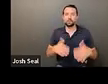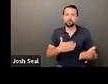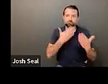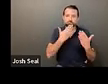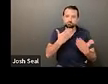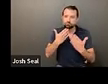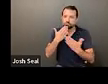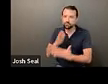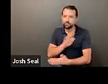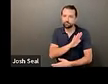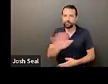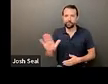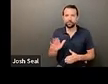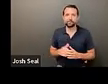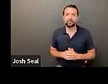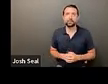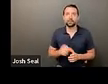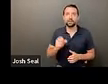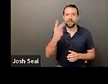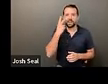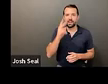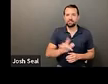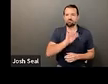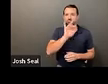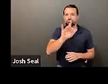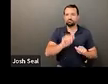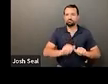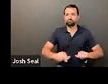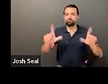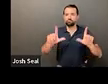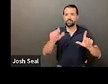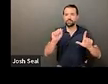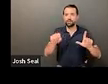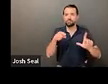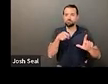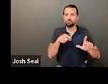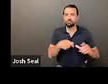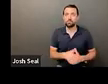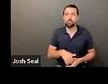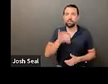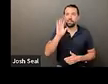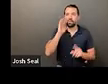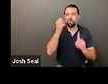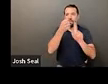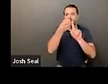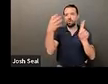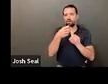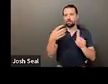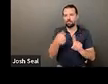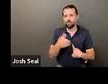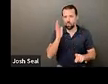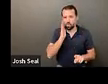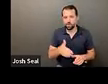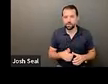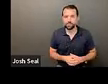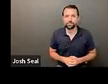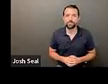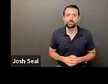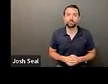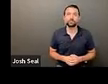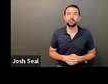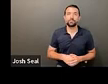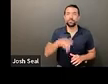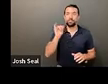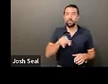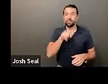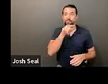as you can see, the link is there. We're going to talk about that. Here's the manual. And here are the table